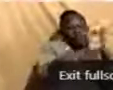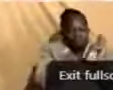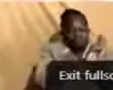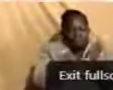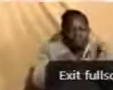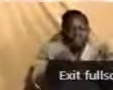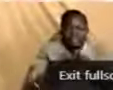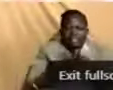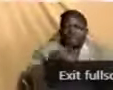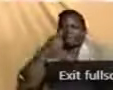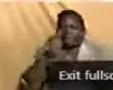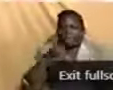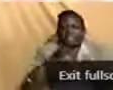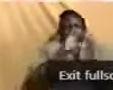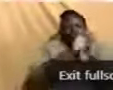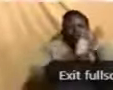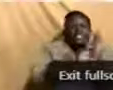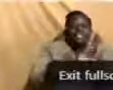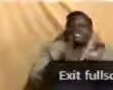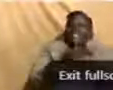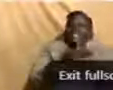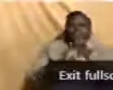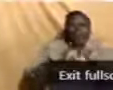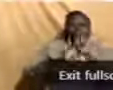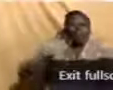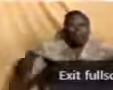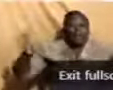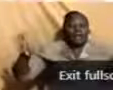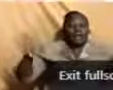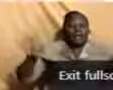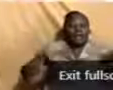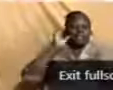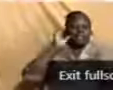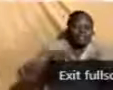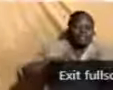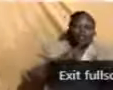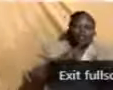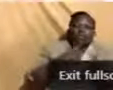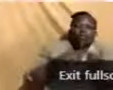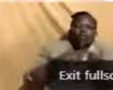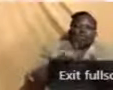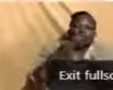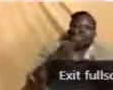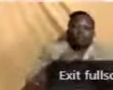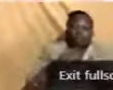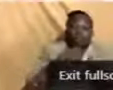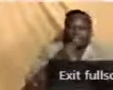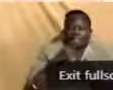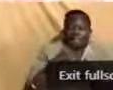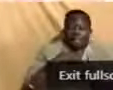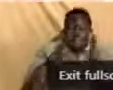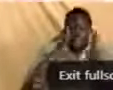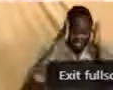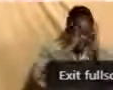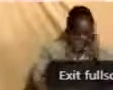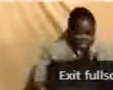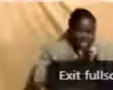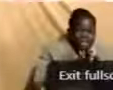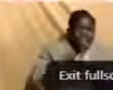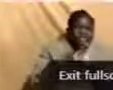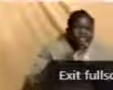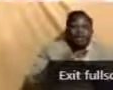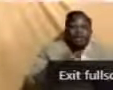The pronouncement of the court was wider than what I had asked for. I had confined myself to